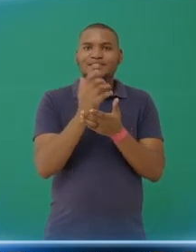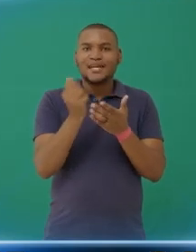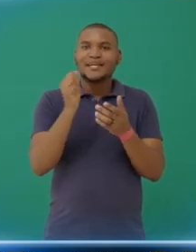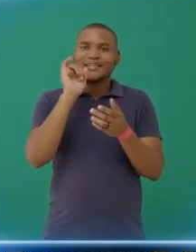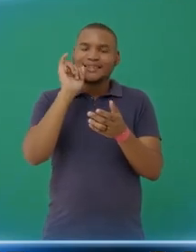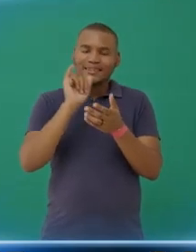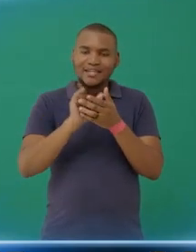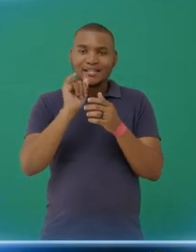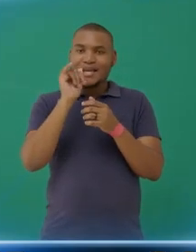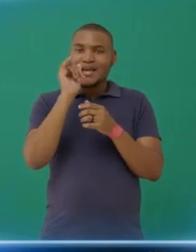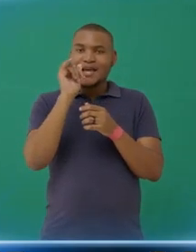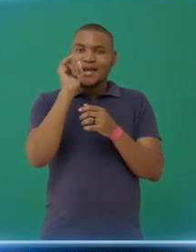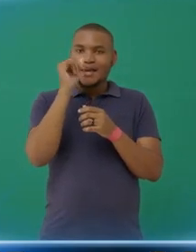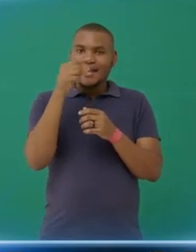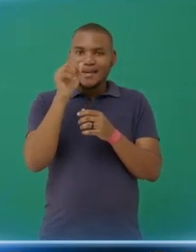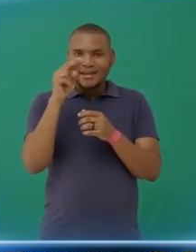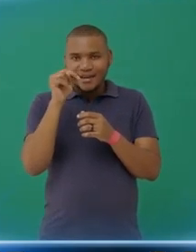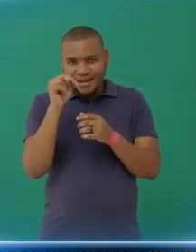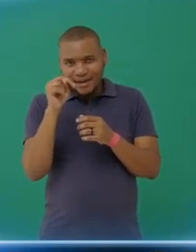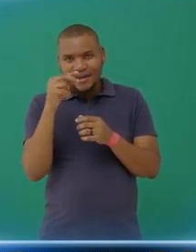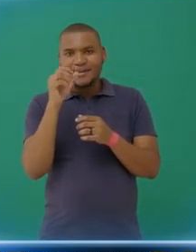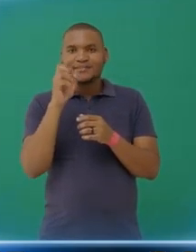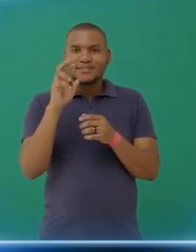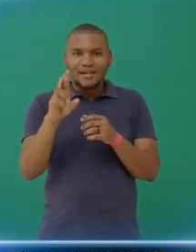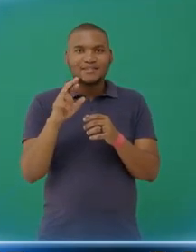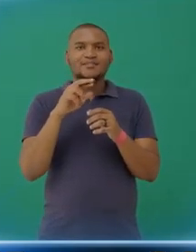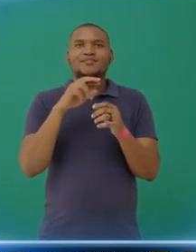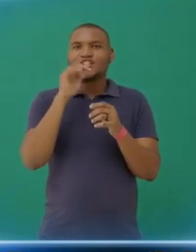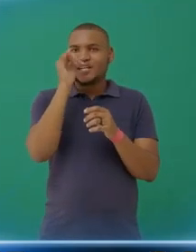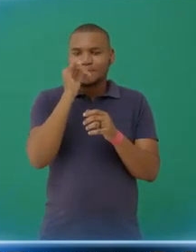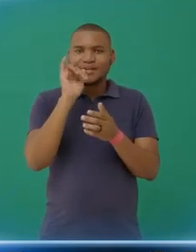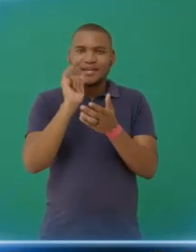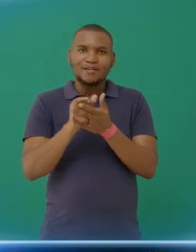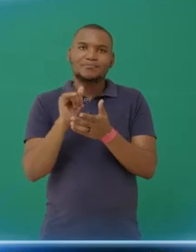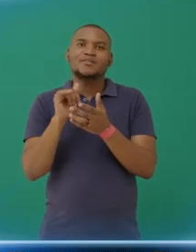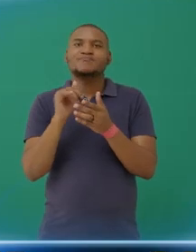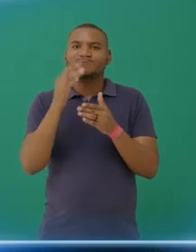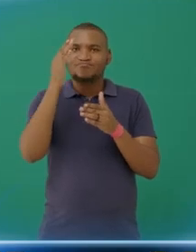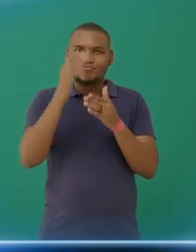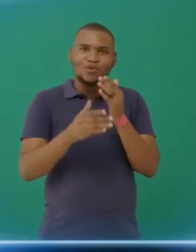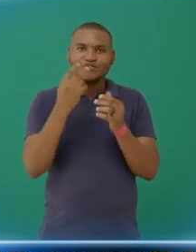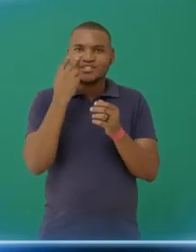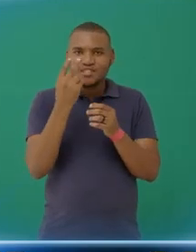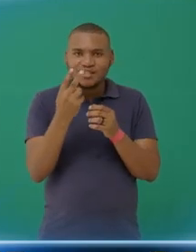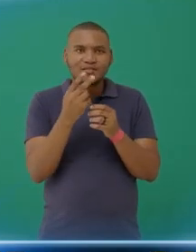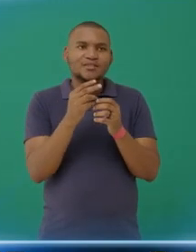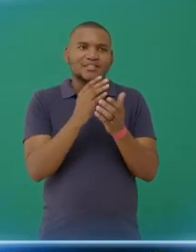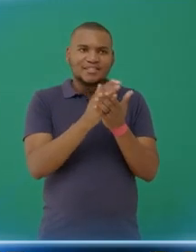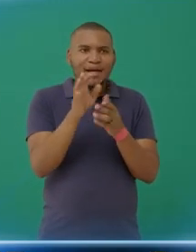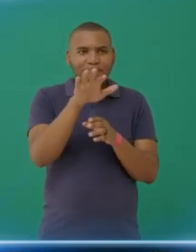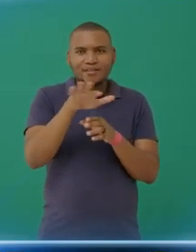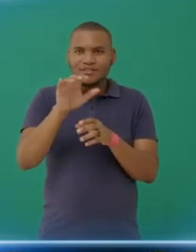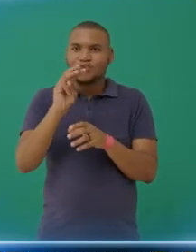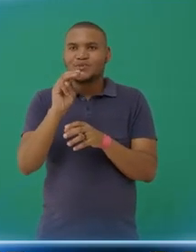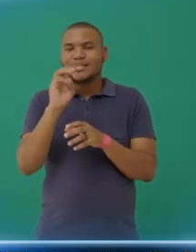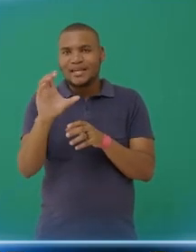gangsters and that criminal entities and organised crime can be brought to their knees. We have seen pockets of it in the Western Cape. We